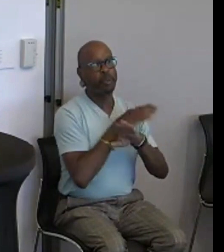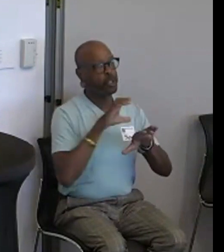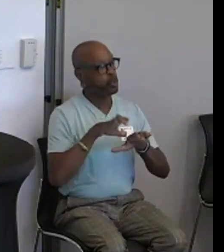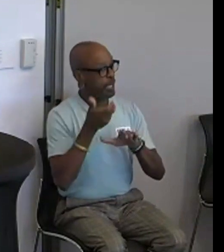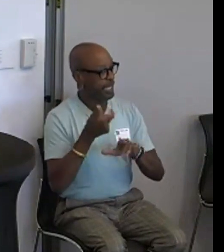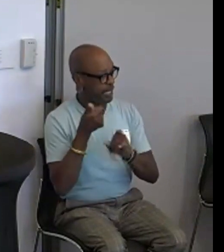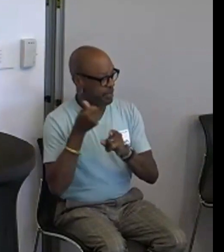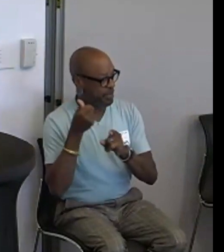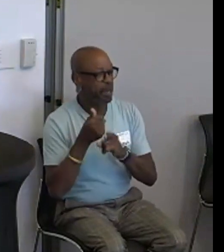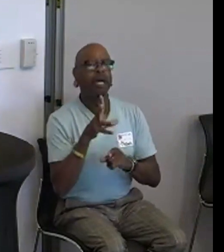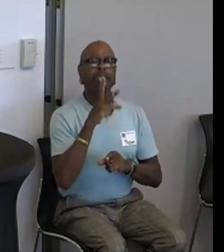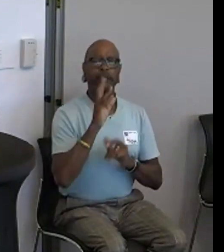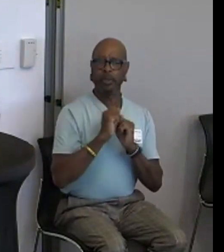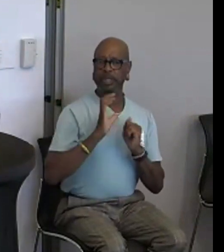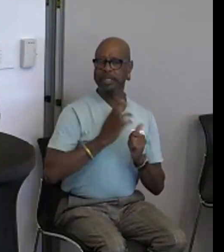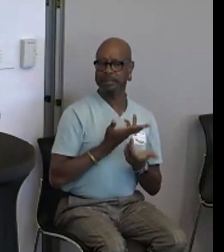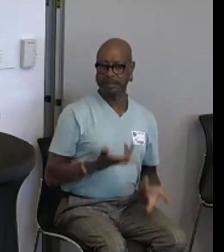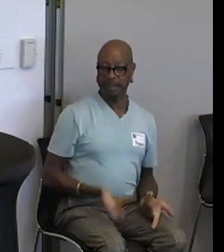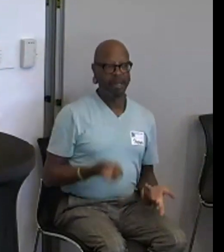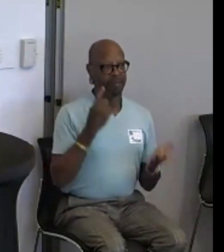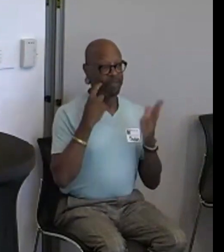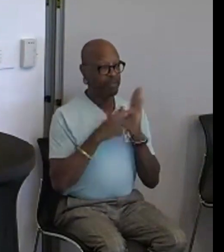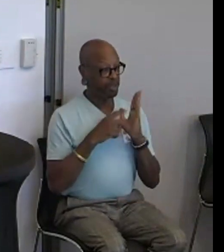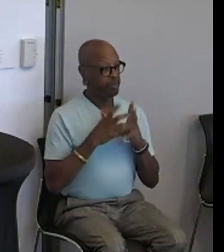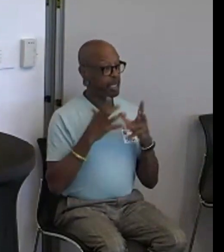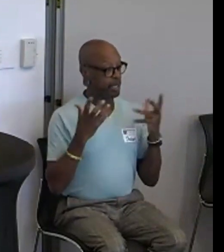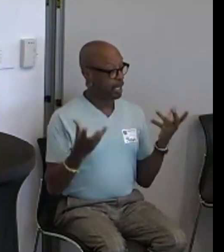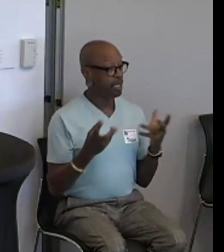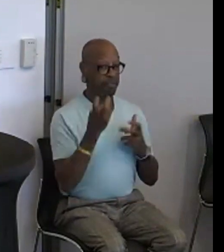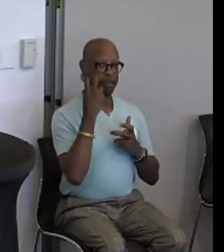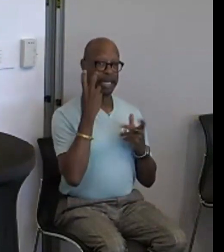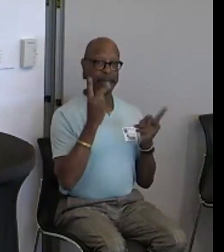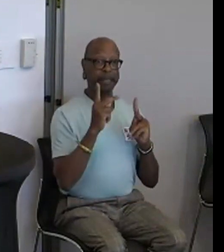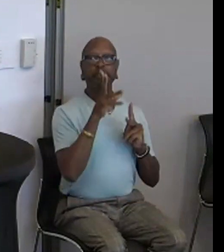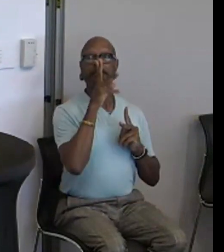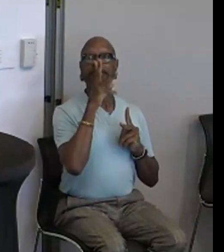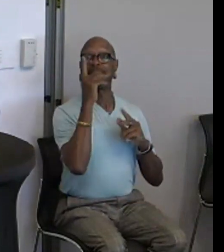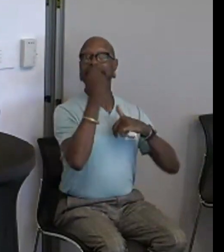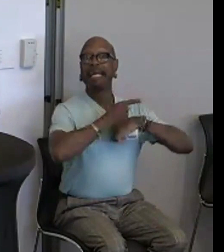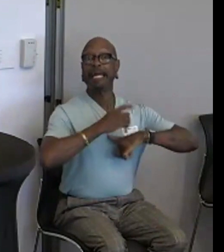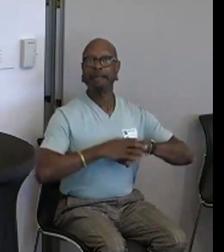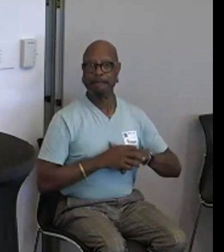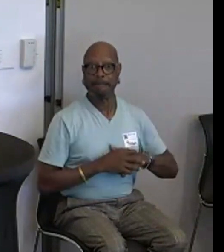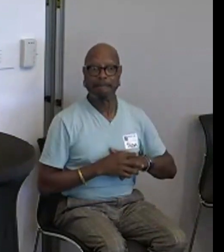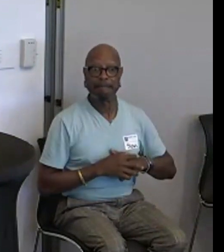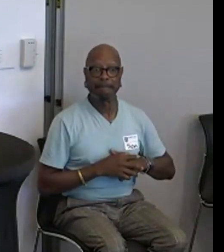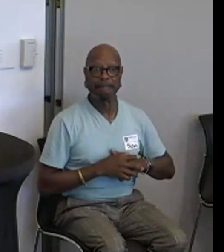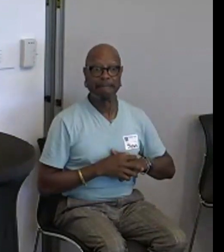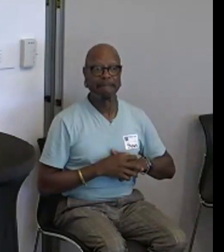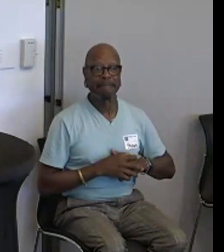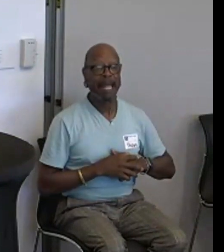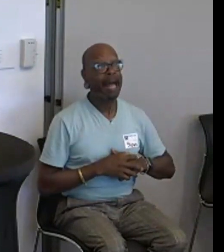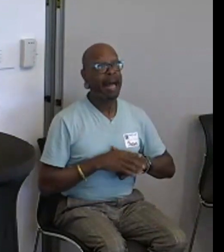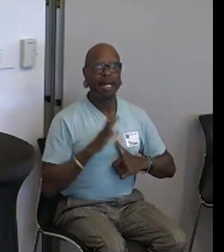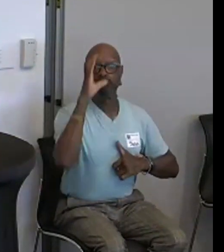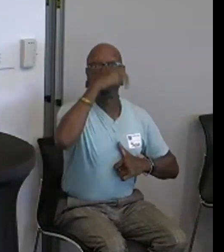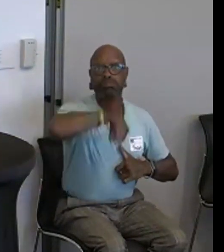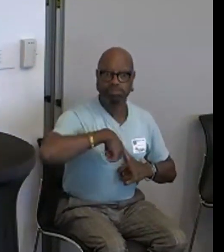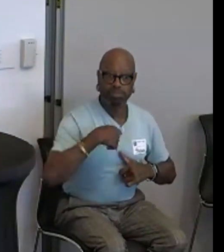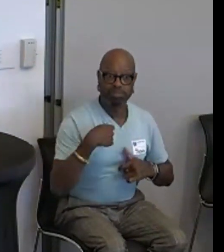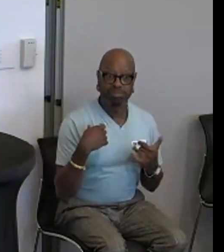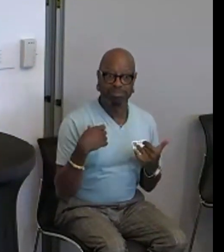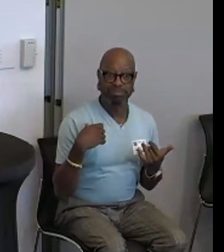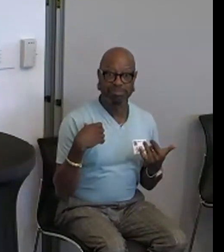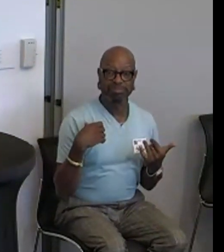okay? Talk to us. If you've noticed, there have been a lot of blind people speaking today, and that is unusual. That